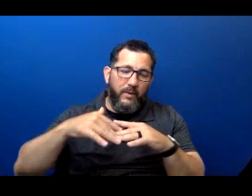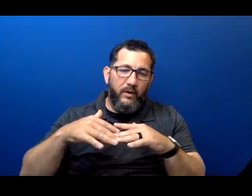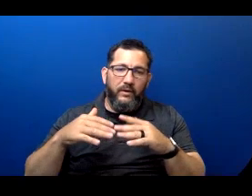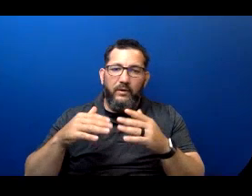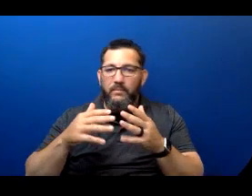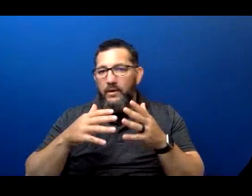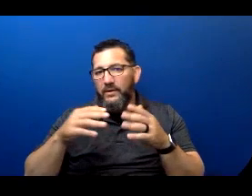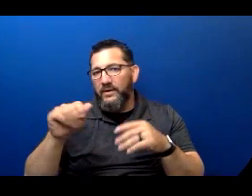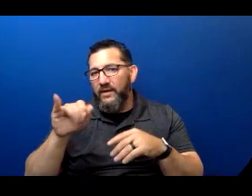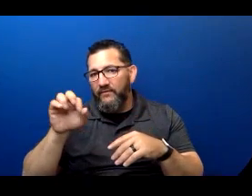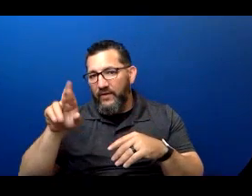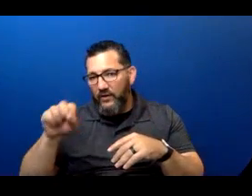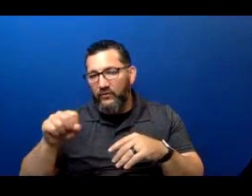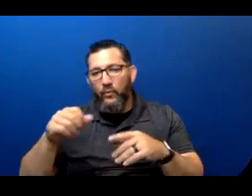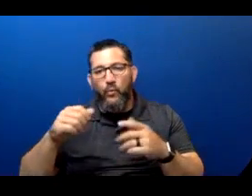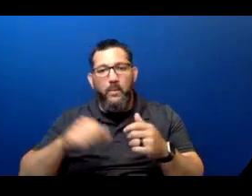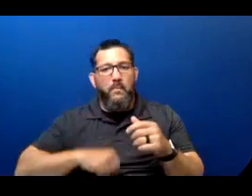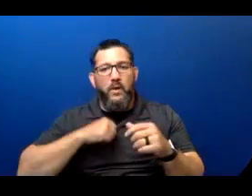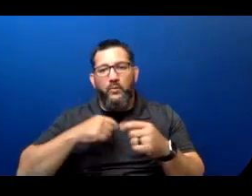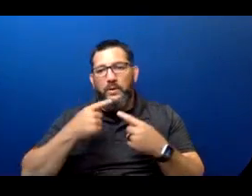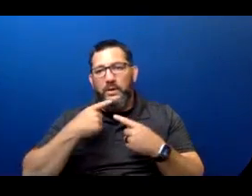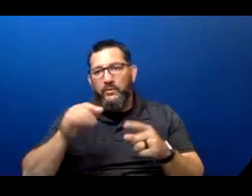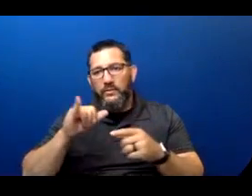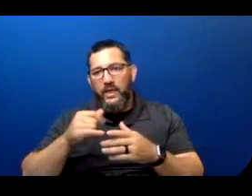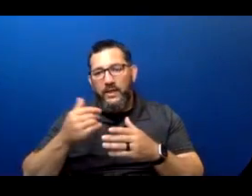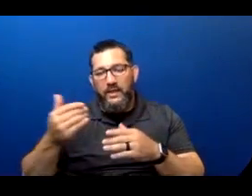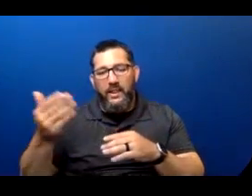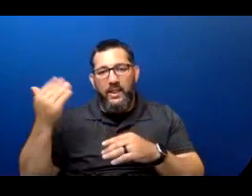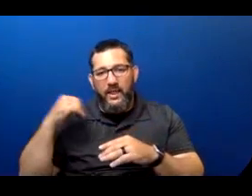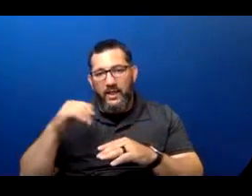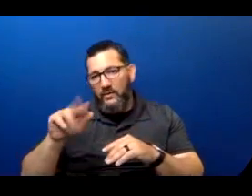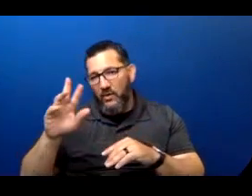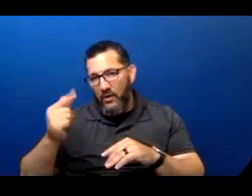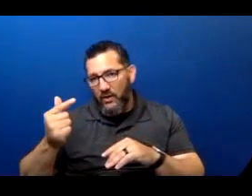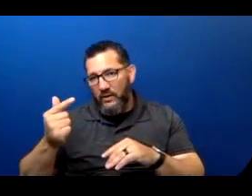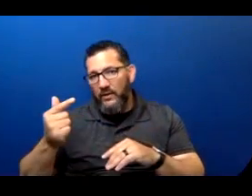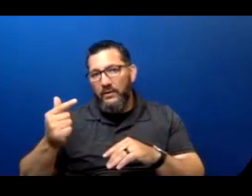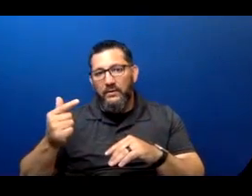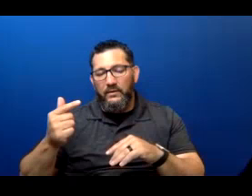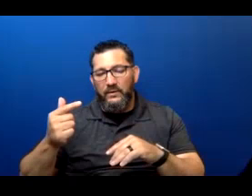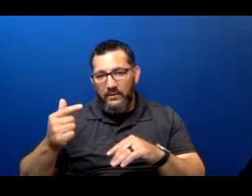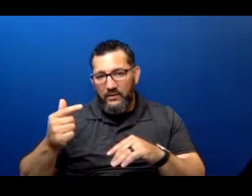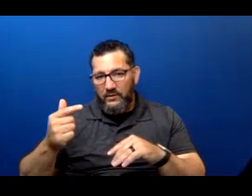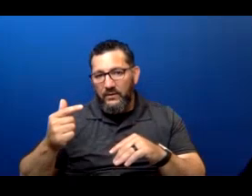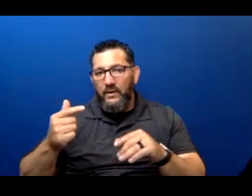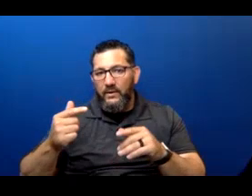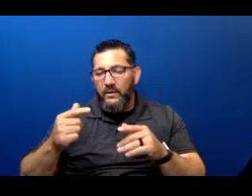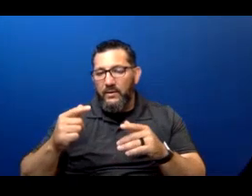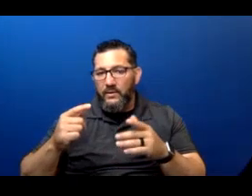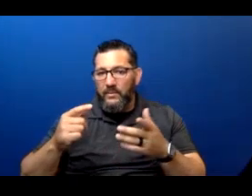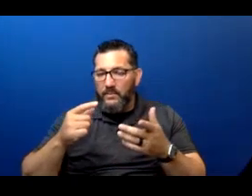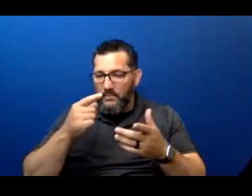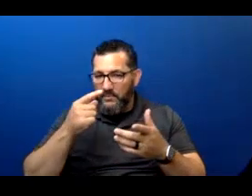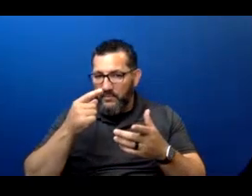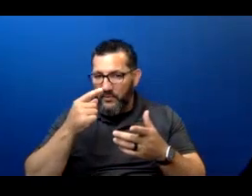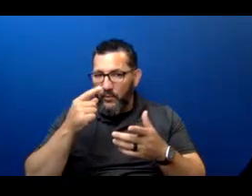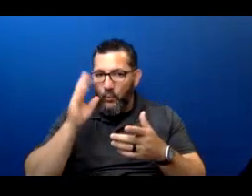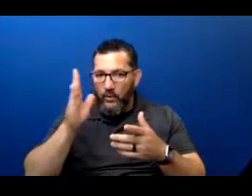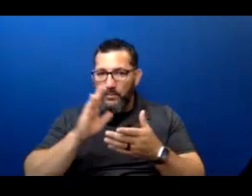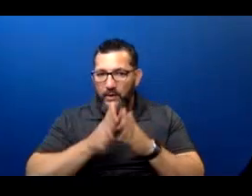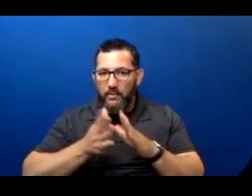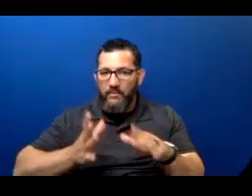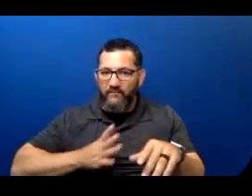very proud, and we even announced that last August while we were up north, that it had become a formal department.